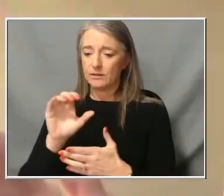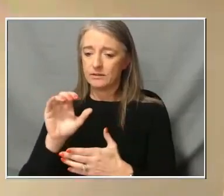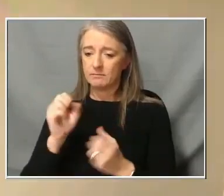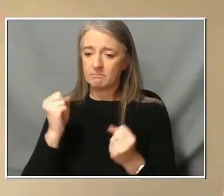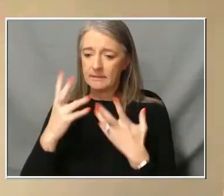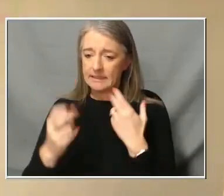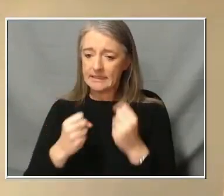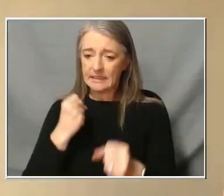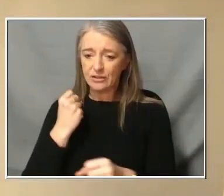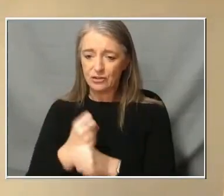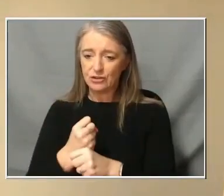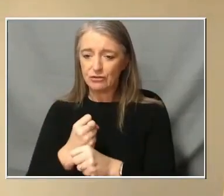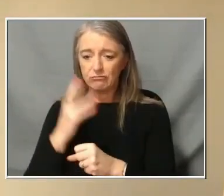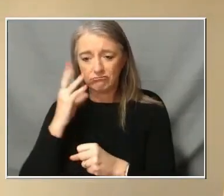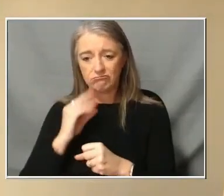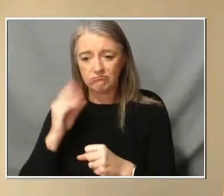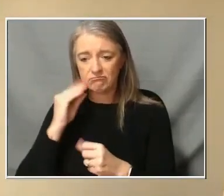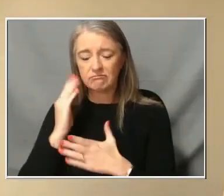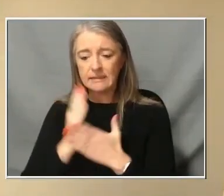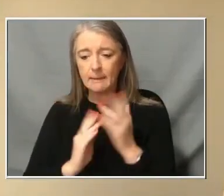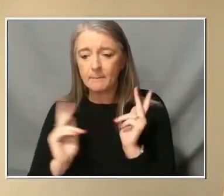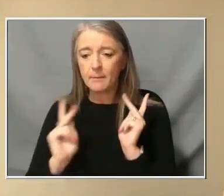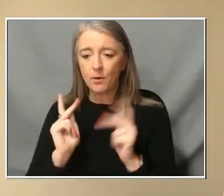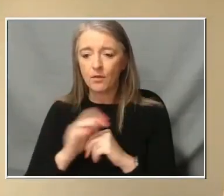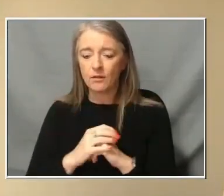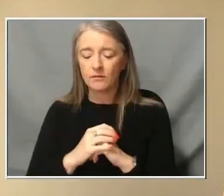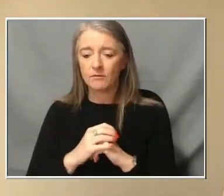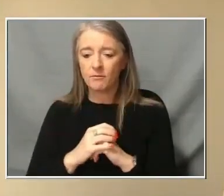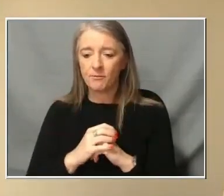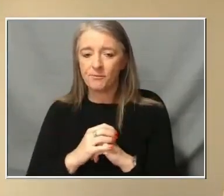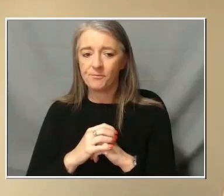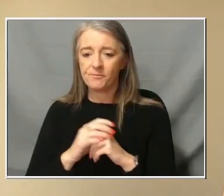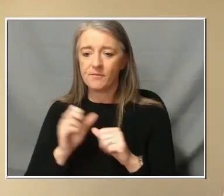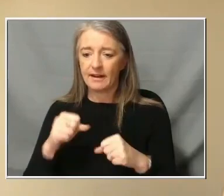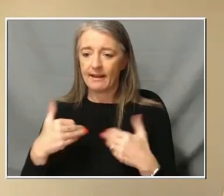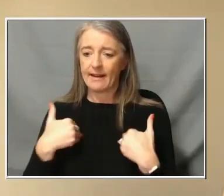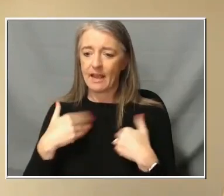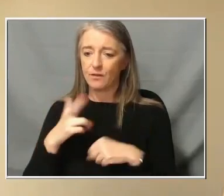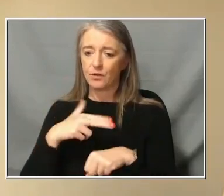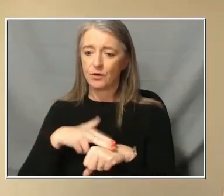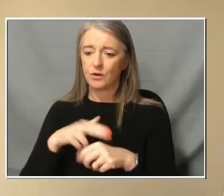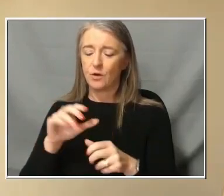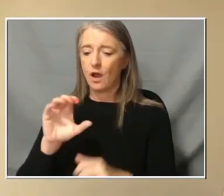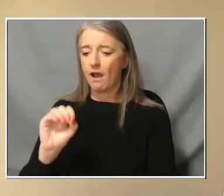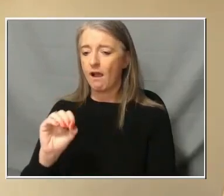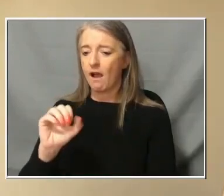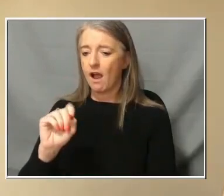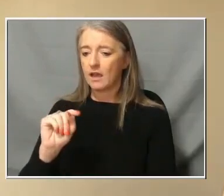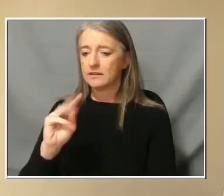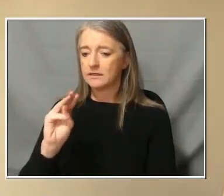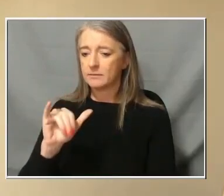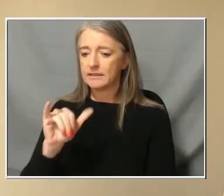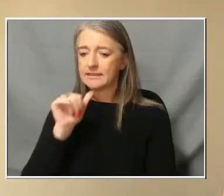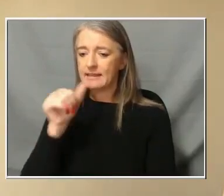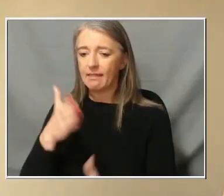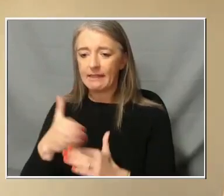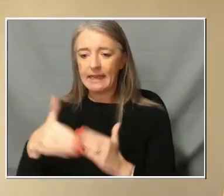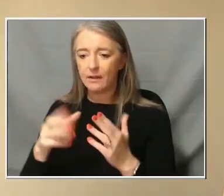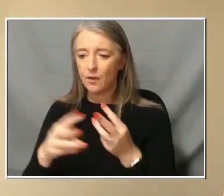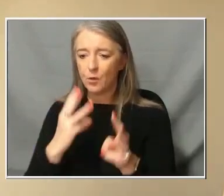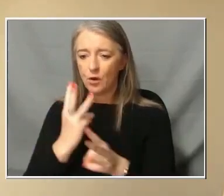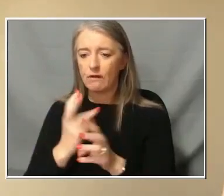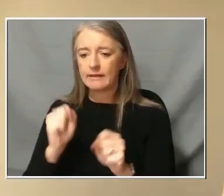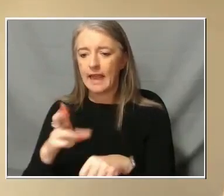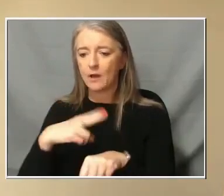years and years, though, and you know, you can have a normal life with an ostomy. It's not the end of the world.